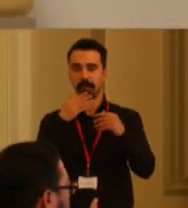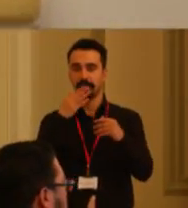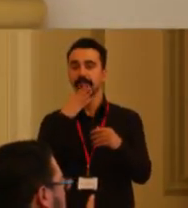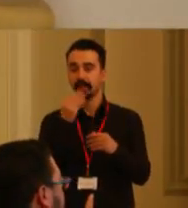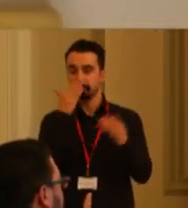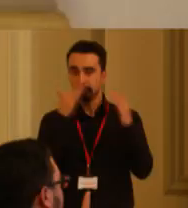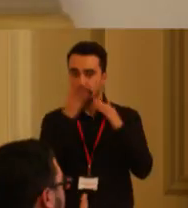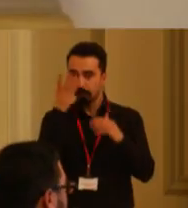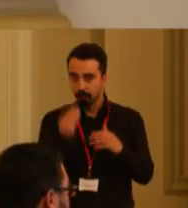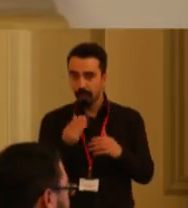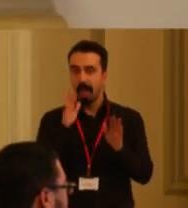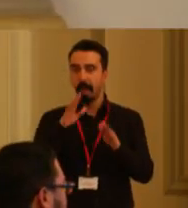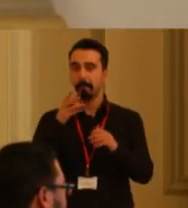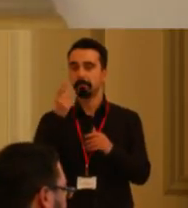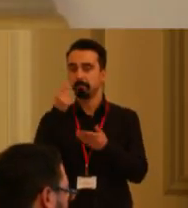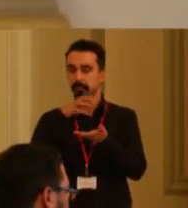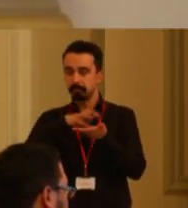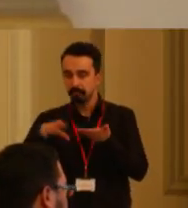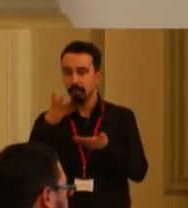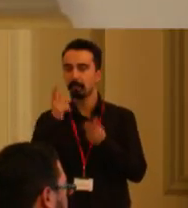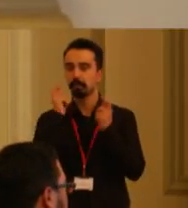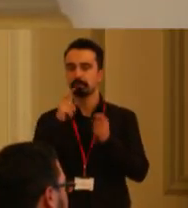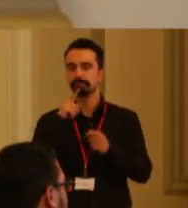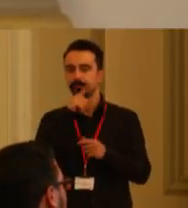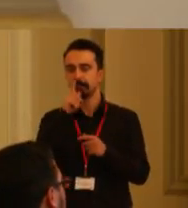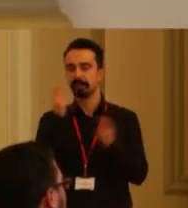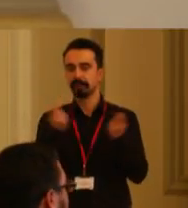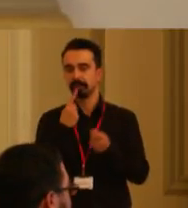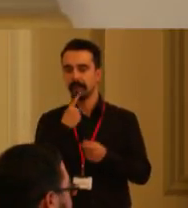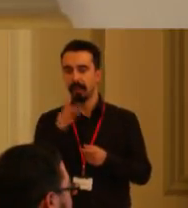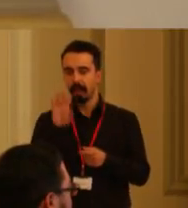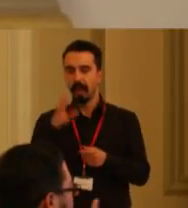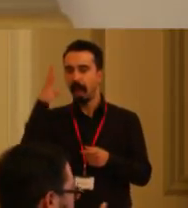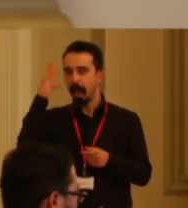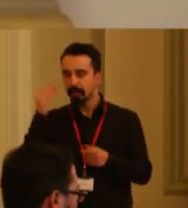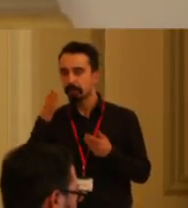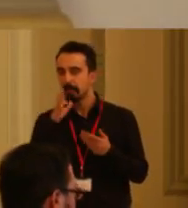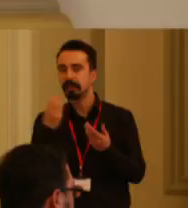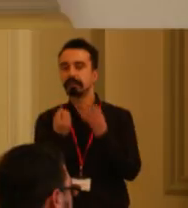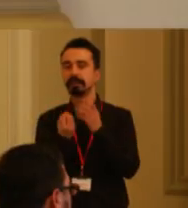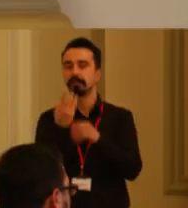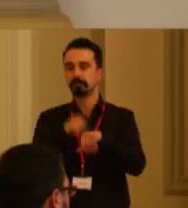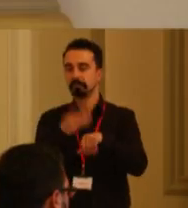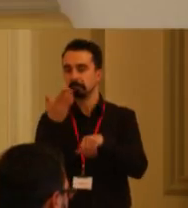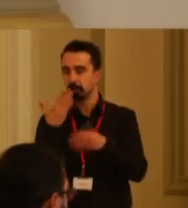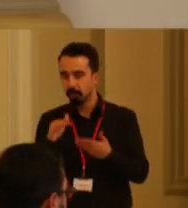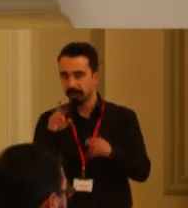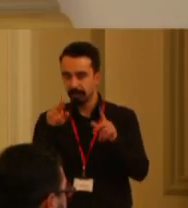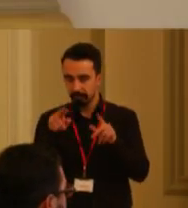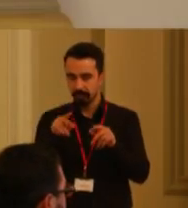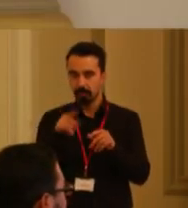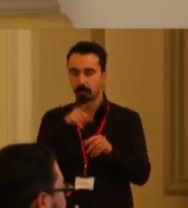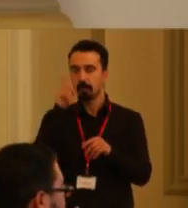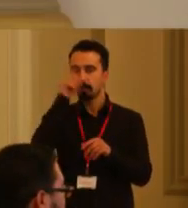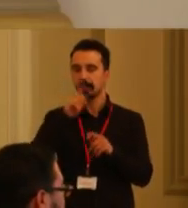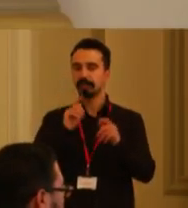corporations fail to deliver in terms of change and transformation. You said it's costing them too much, and they fail to comprehend,